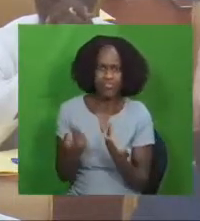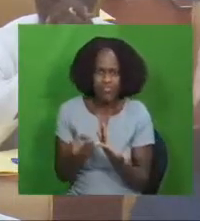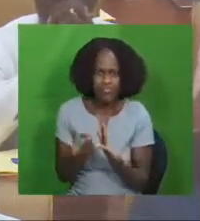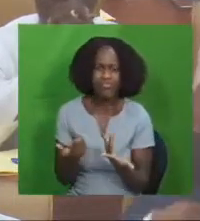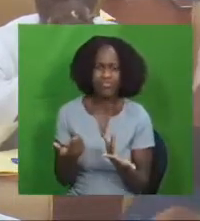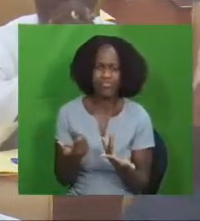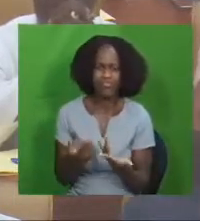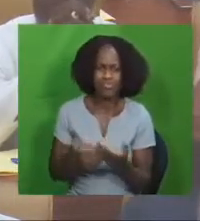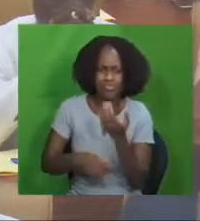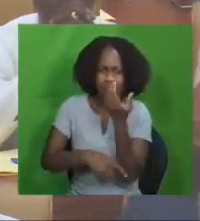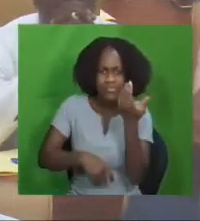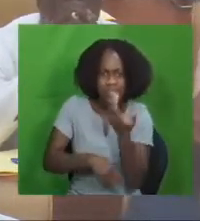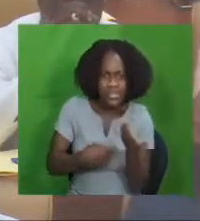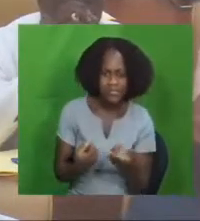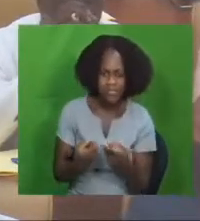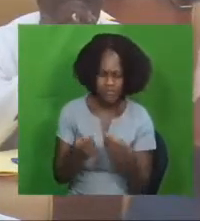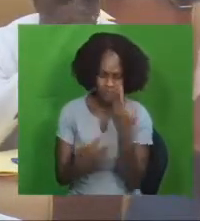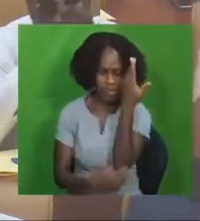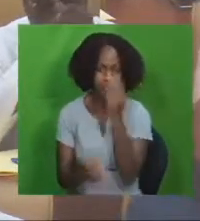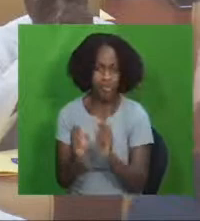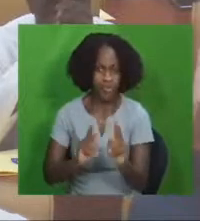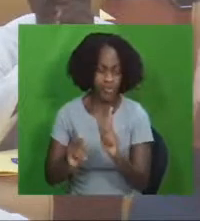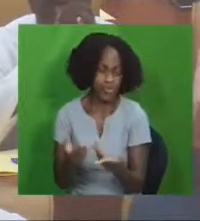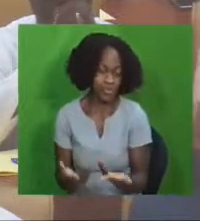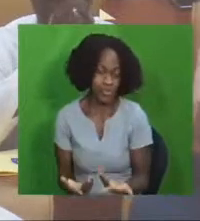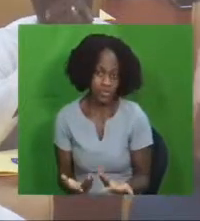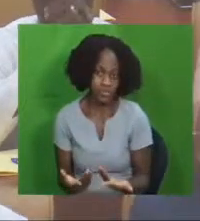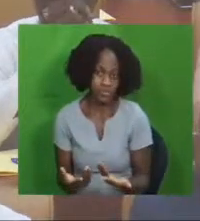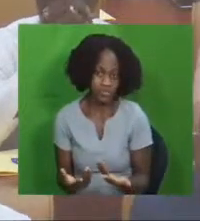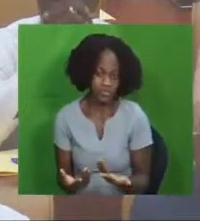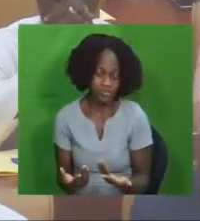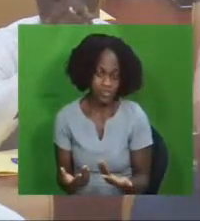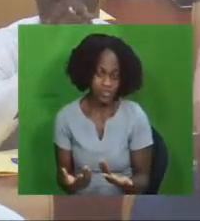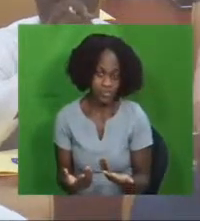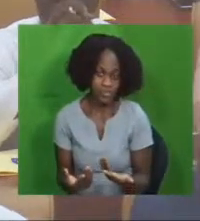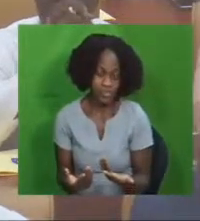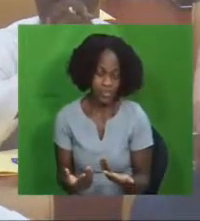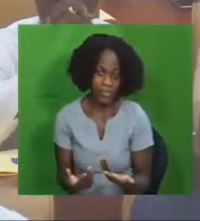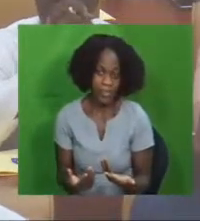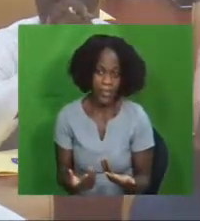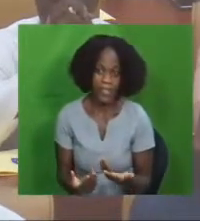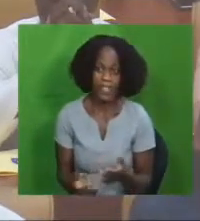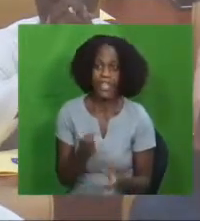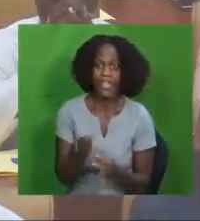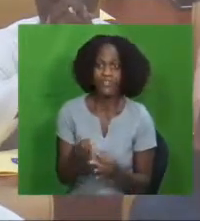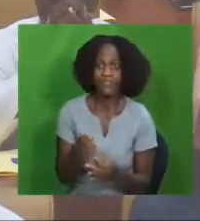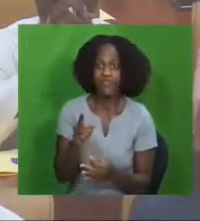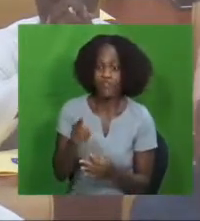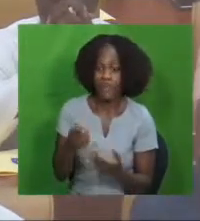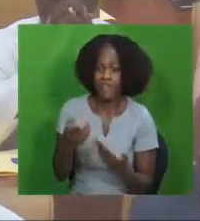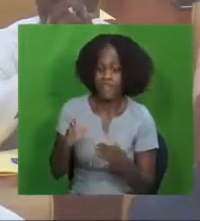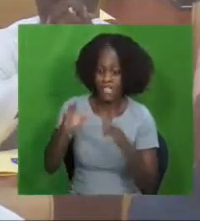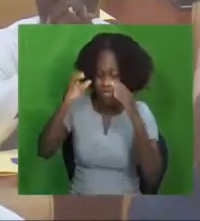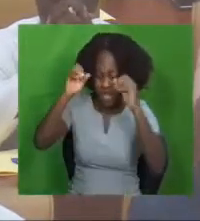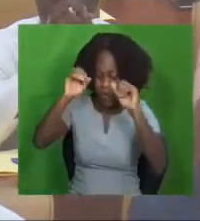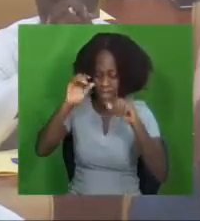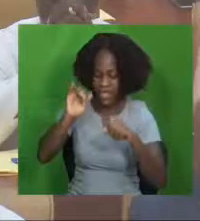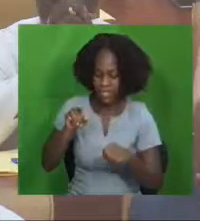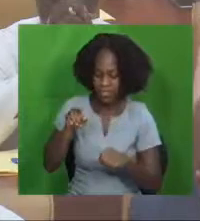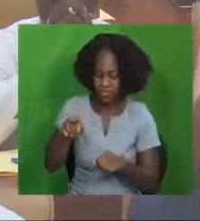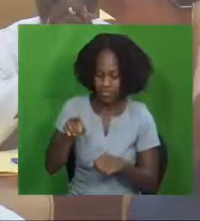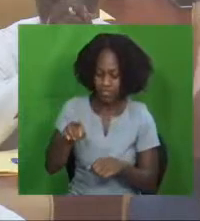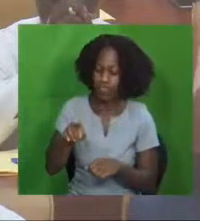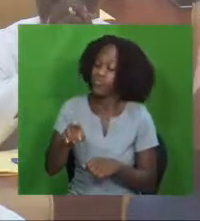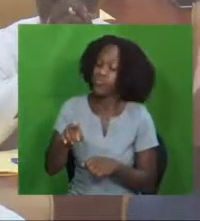money. Mr. Speaker, it will go down as the president who chose a very memorable day to punish his